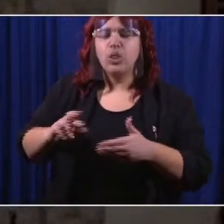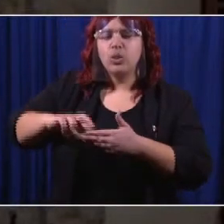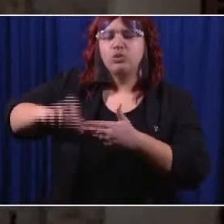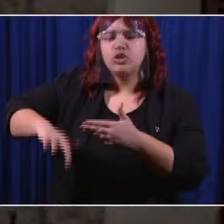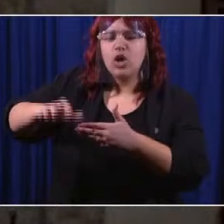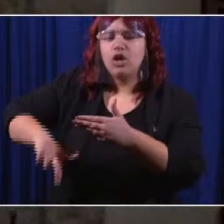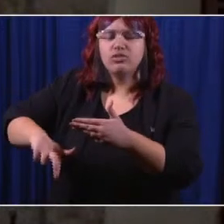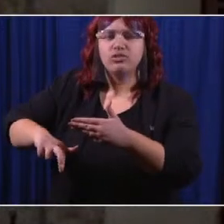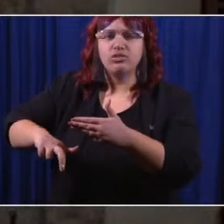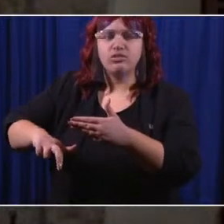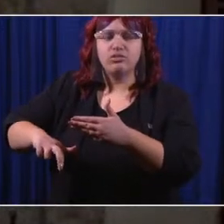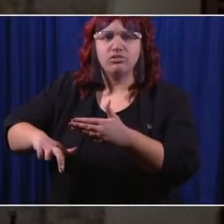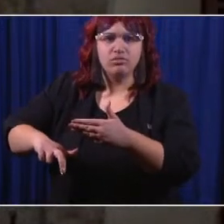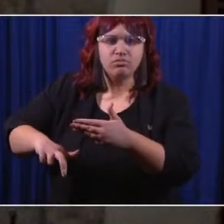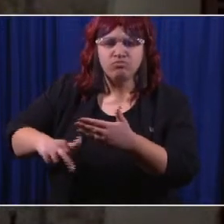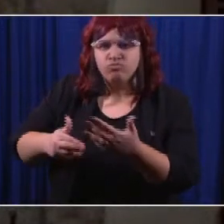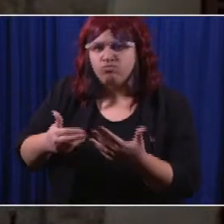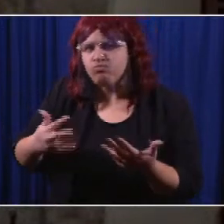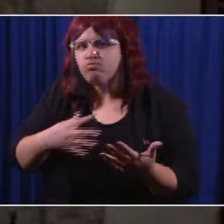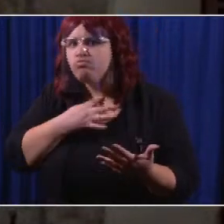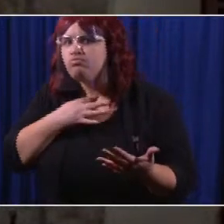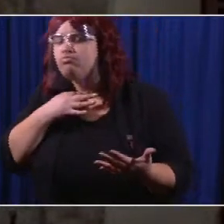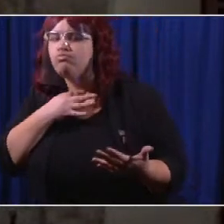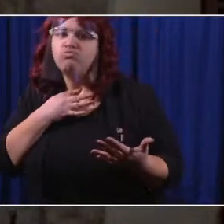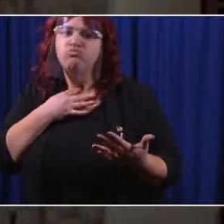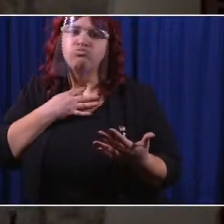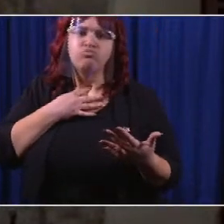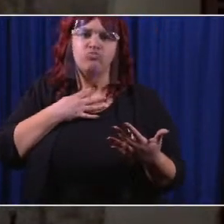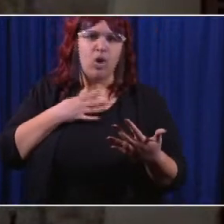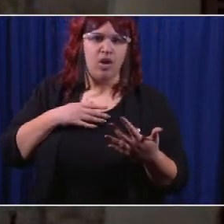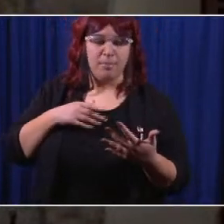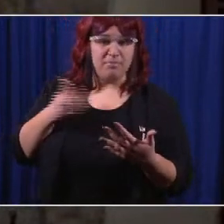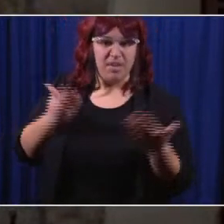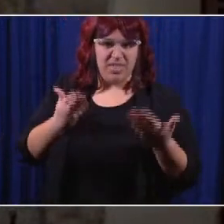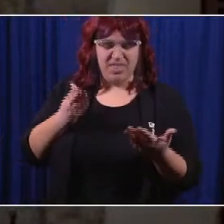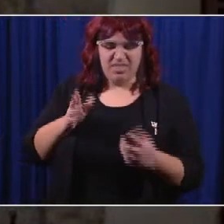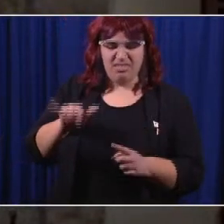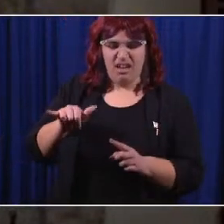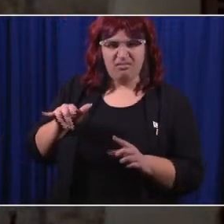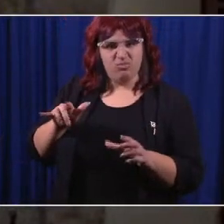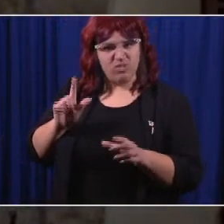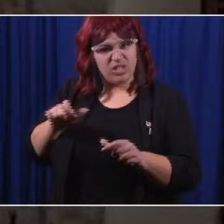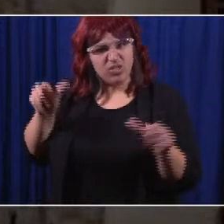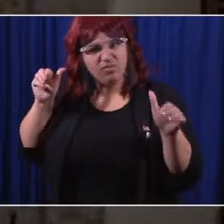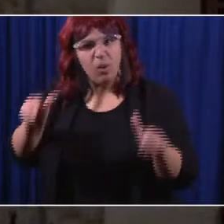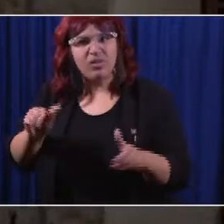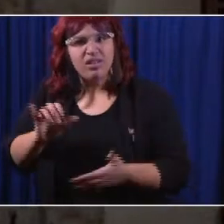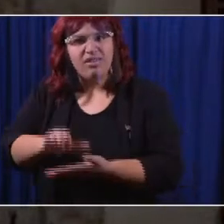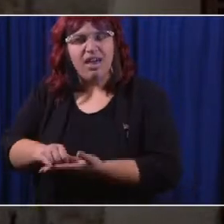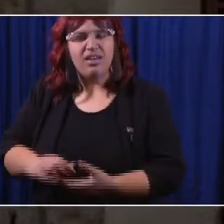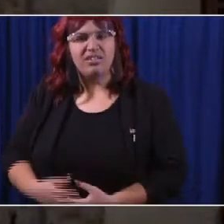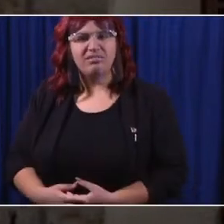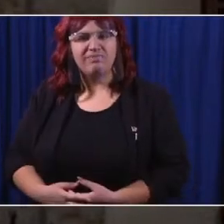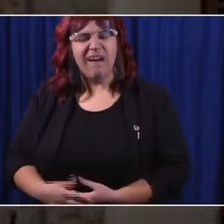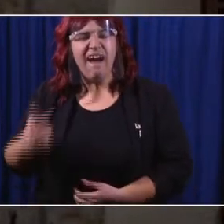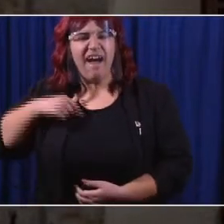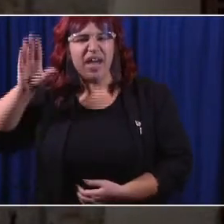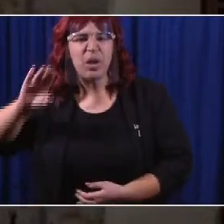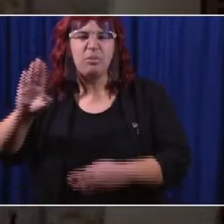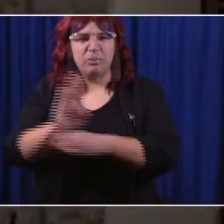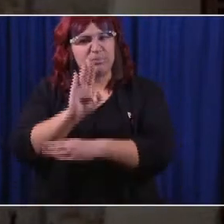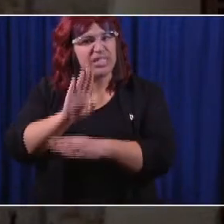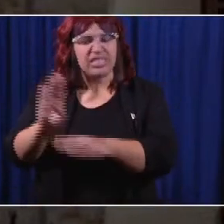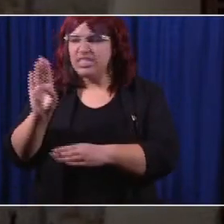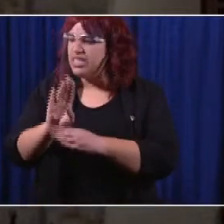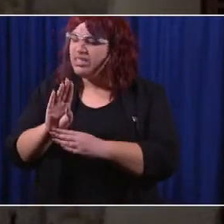that they perhaps, those are the things that we need to focus, because I do see business trying to do the best they can, even though I heard